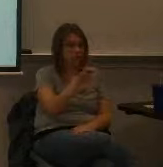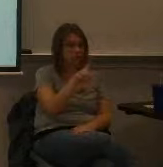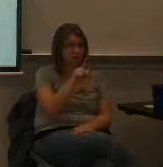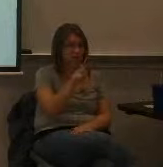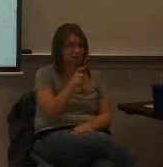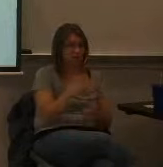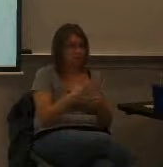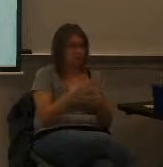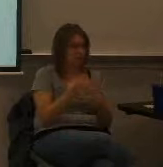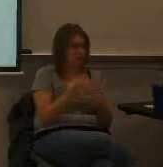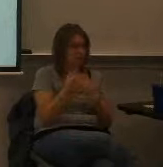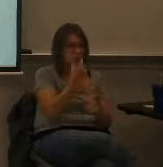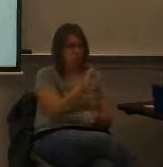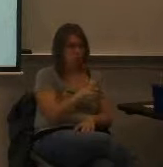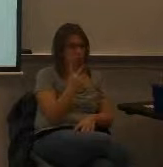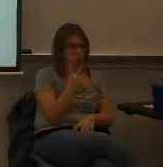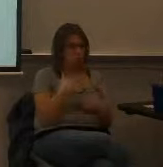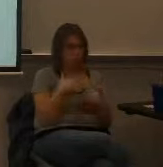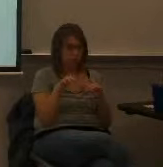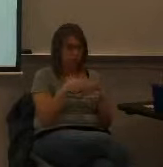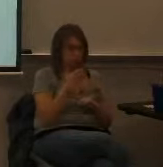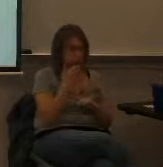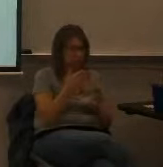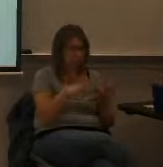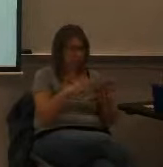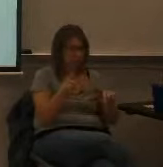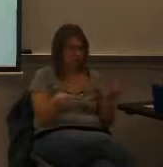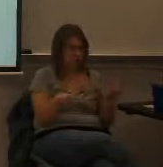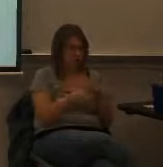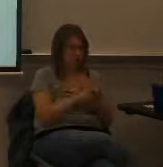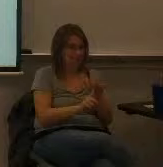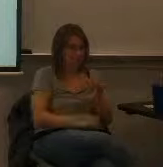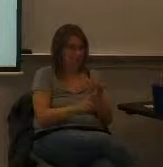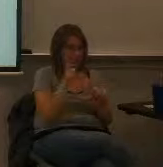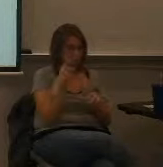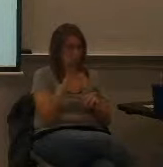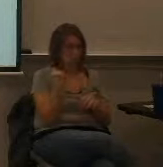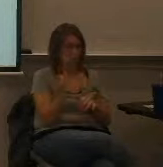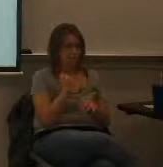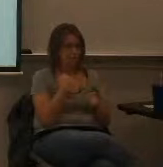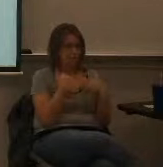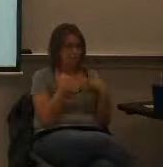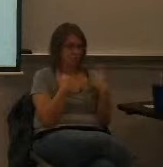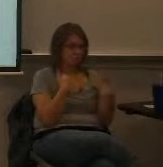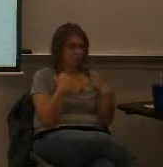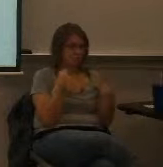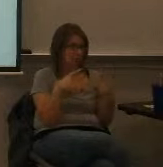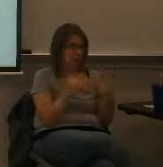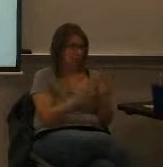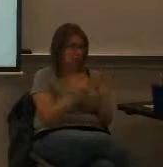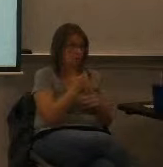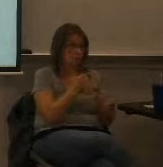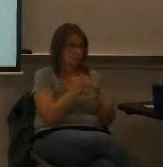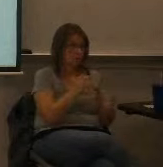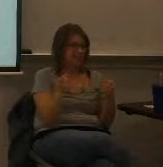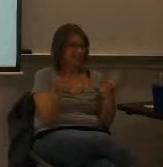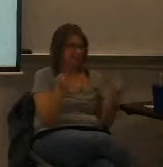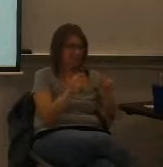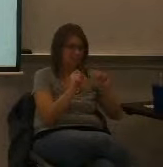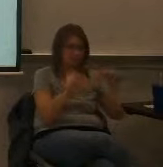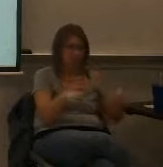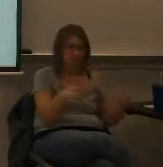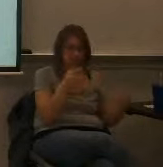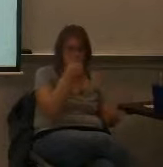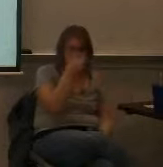one or two species does well, and the diversity disappears because you've only got the ones that just grow really fast and dominate in that